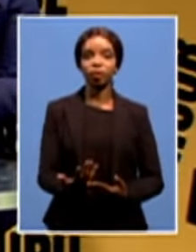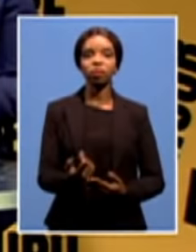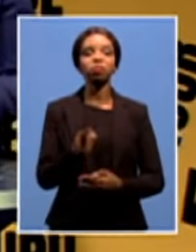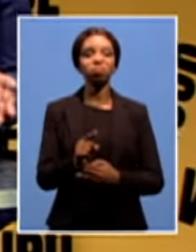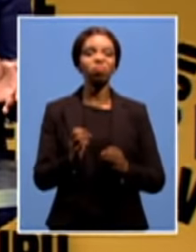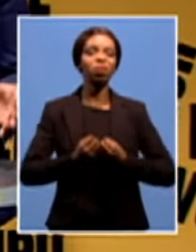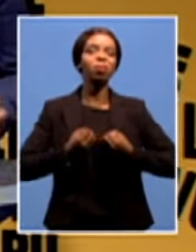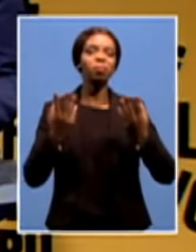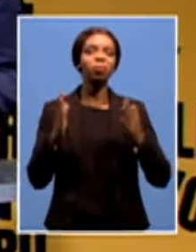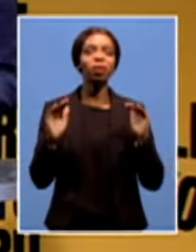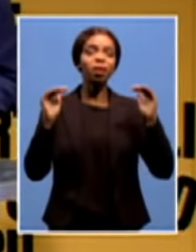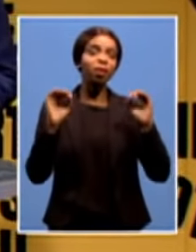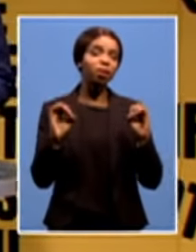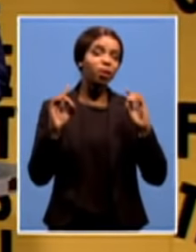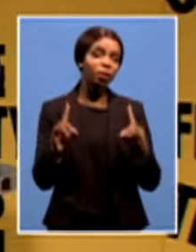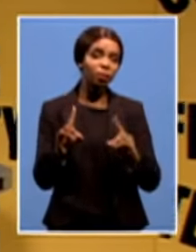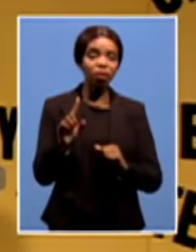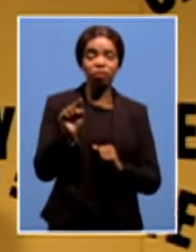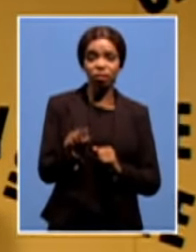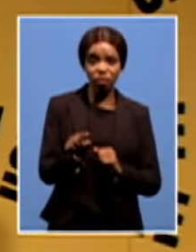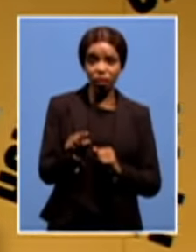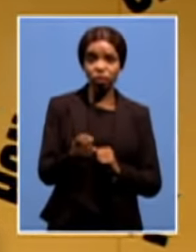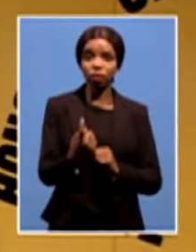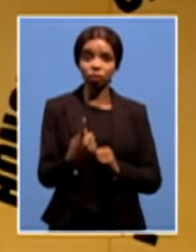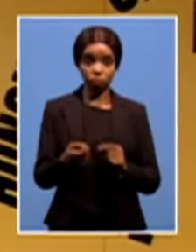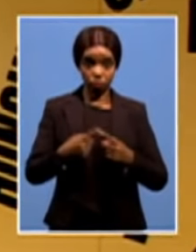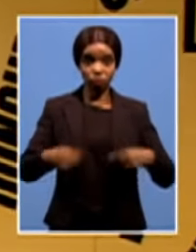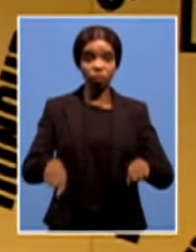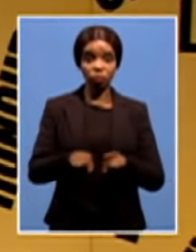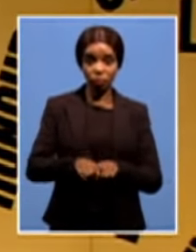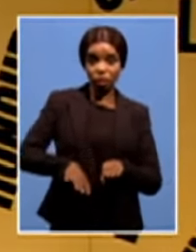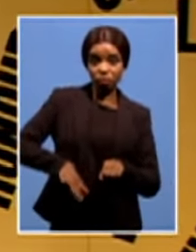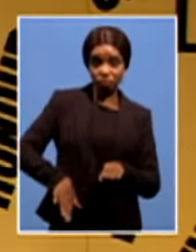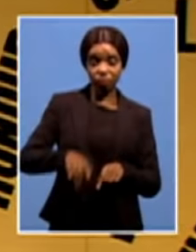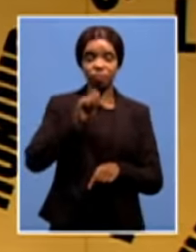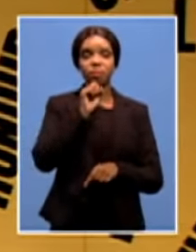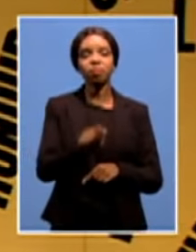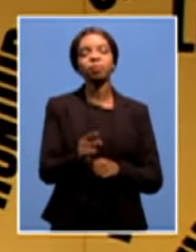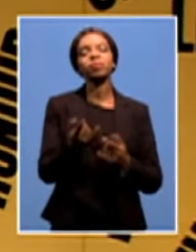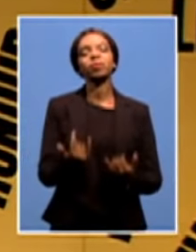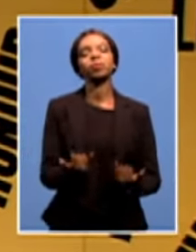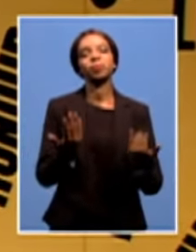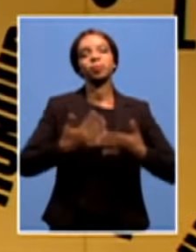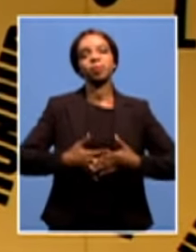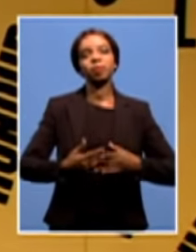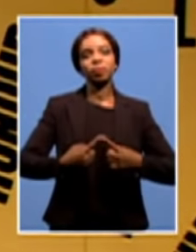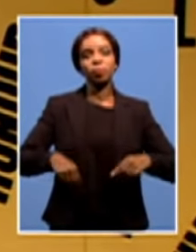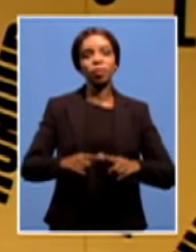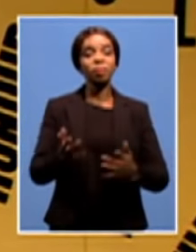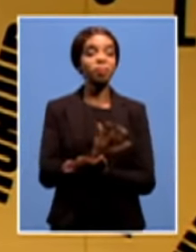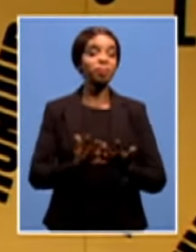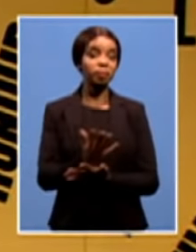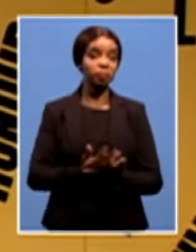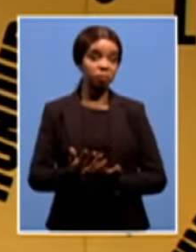education, we have to ask the question, are our little ones getting left behind? And that's why we have tonight's poll question. Do you